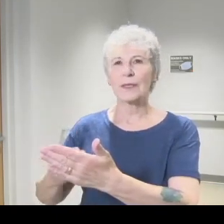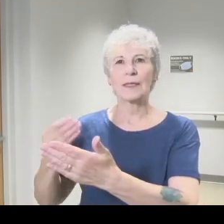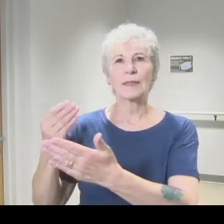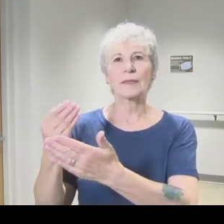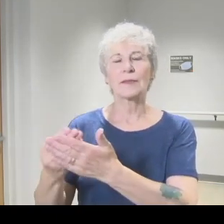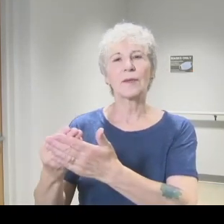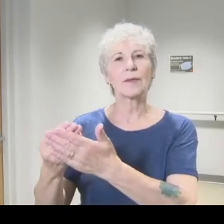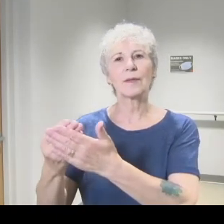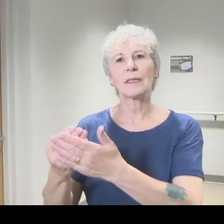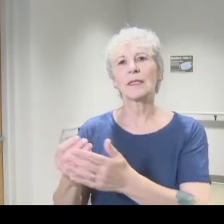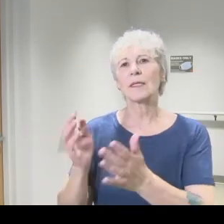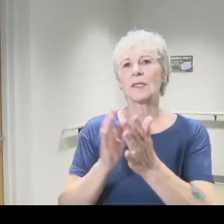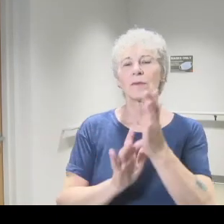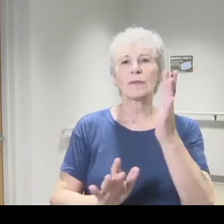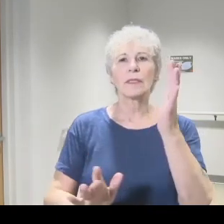o'er and o'er.